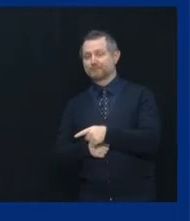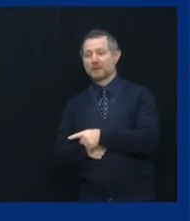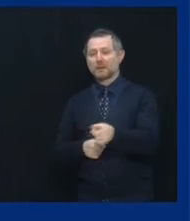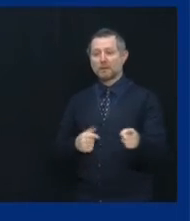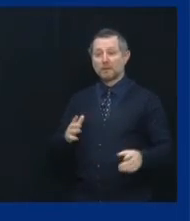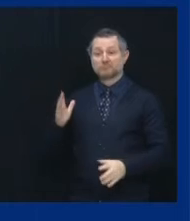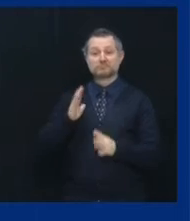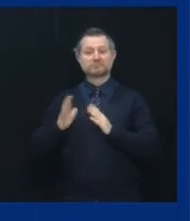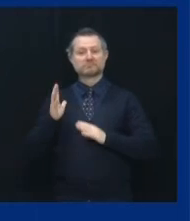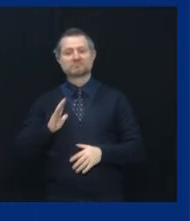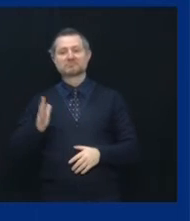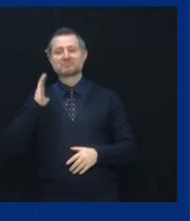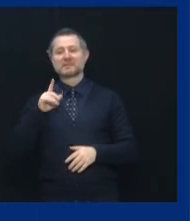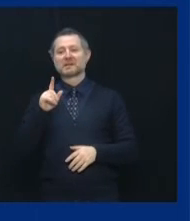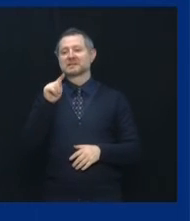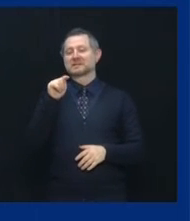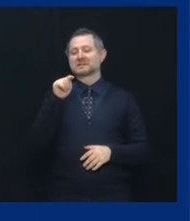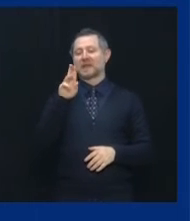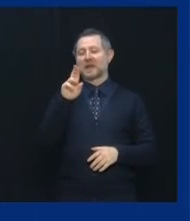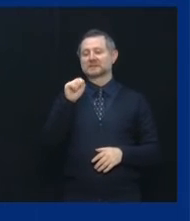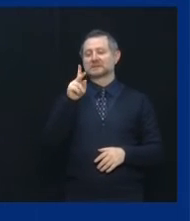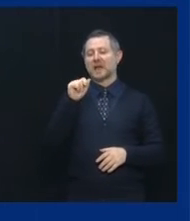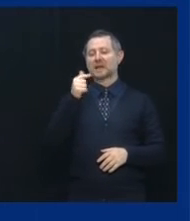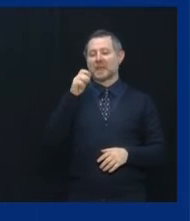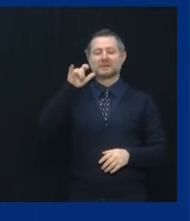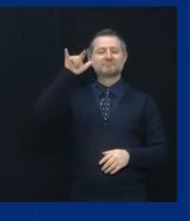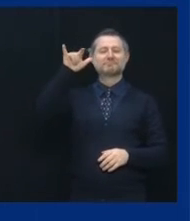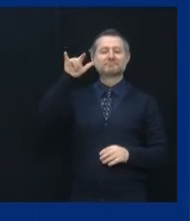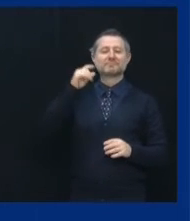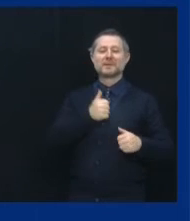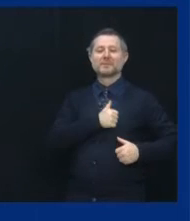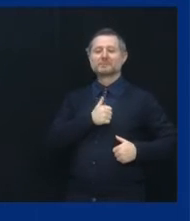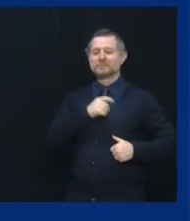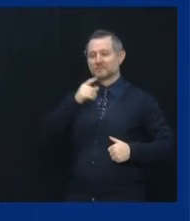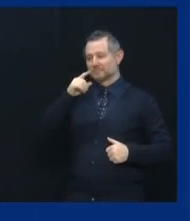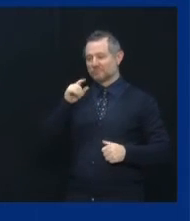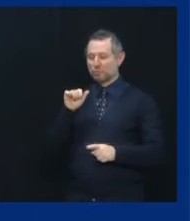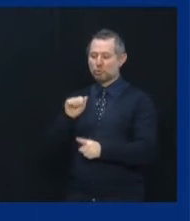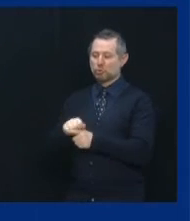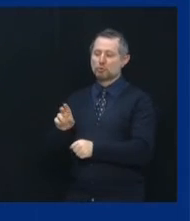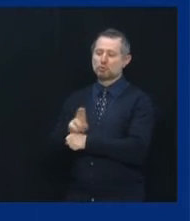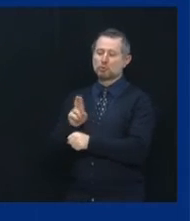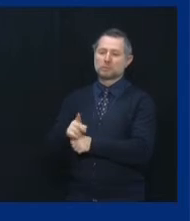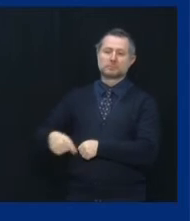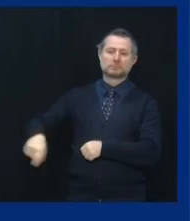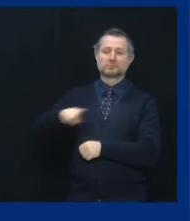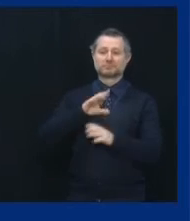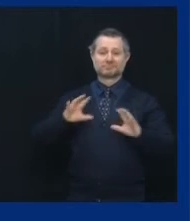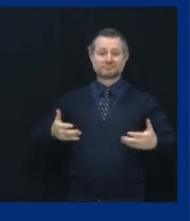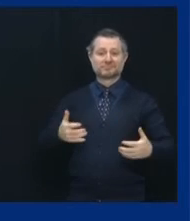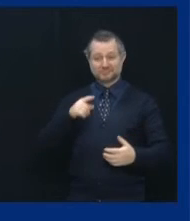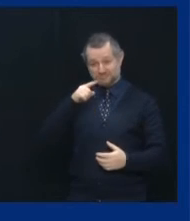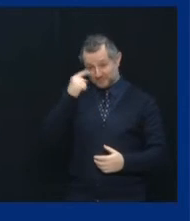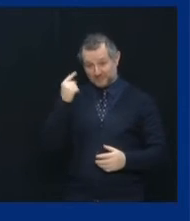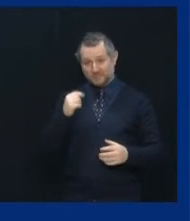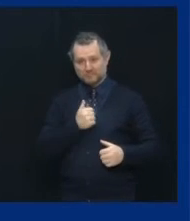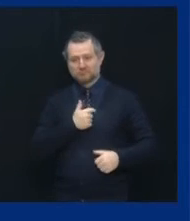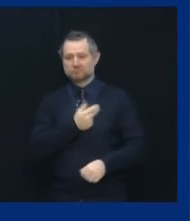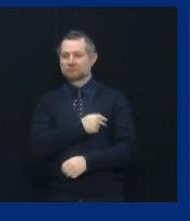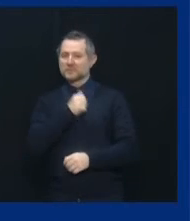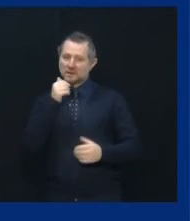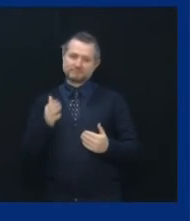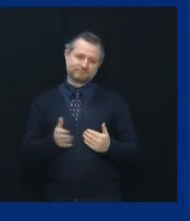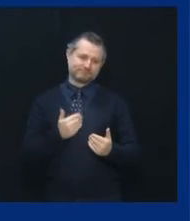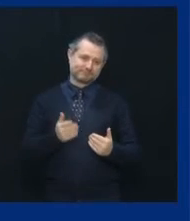cetera. So getting to 70 and 90% is very, very difficult. That's why with the